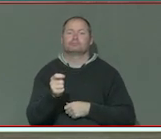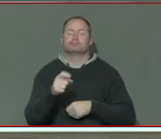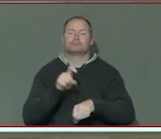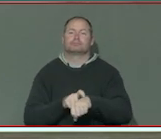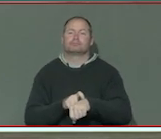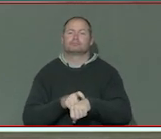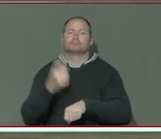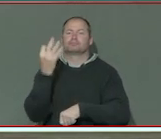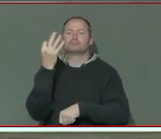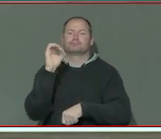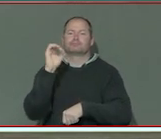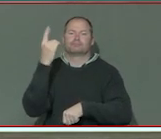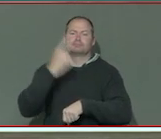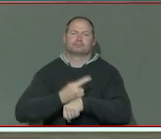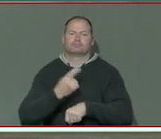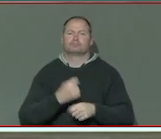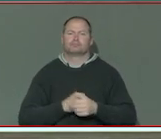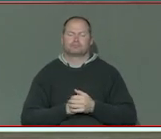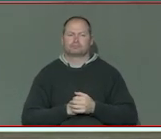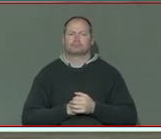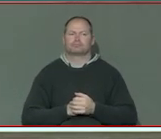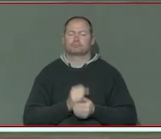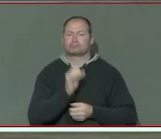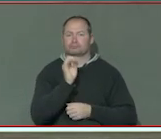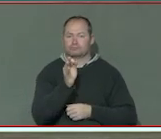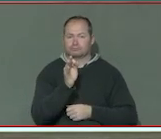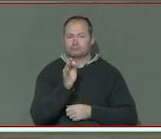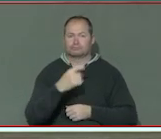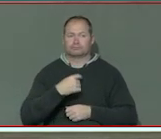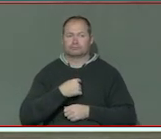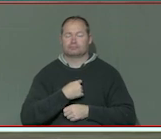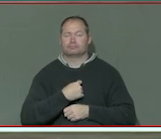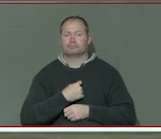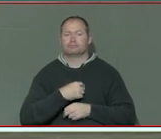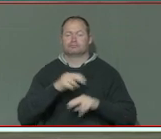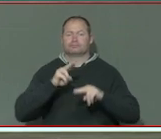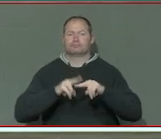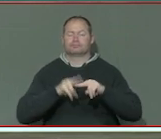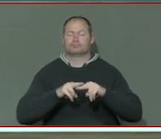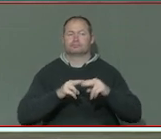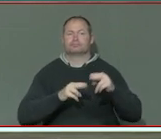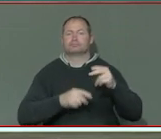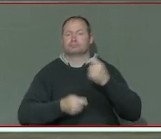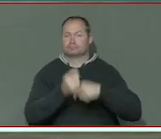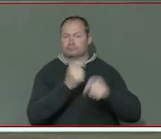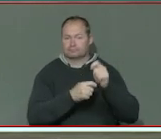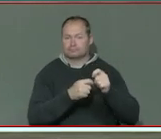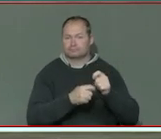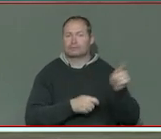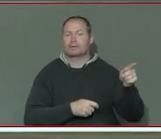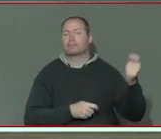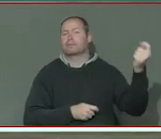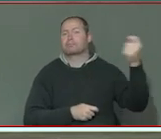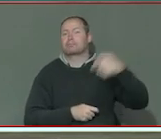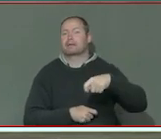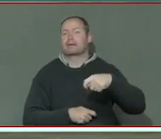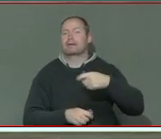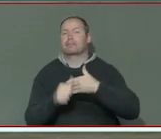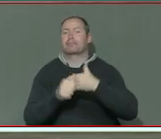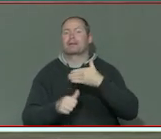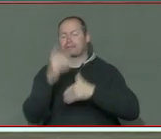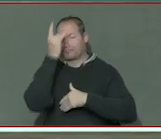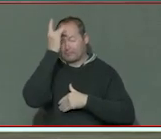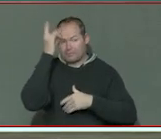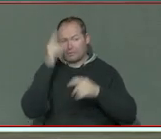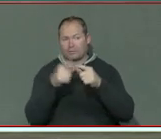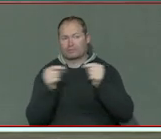30 days. So that means if I sell to him in February, he must pay that money before the end of March.